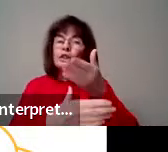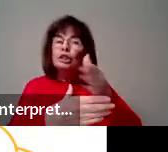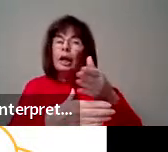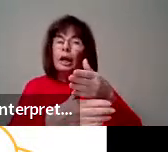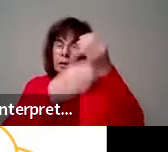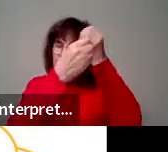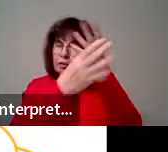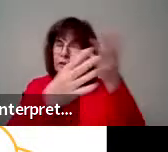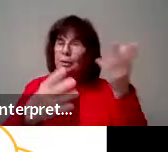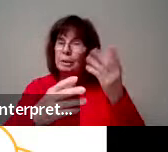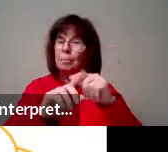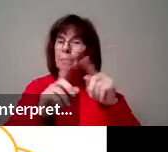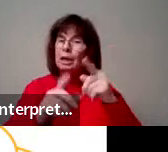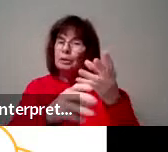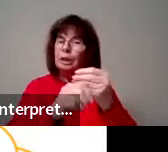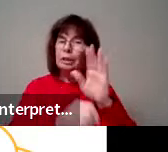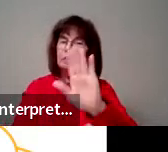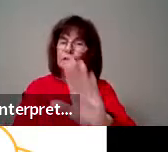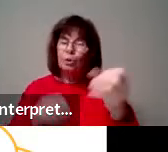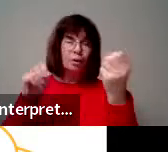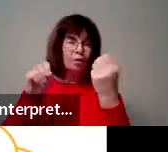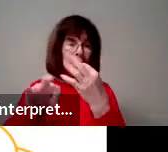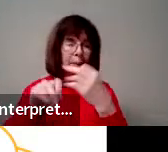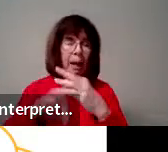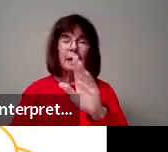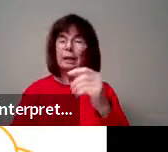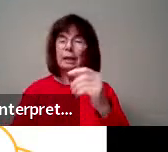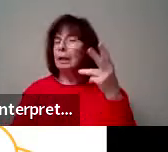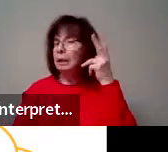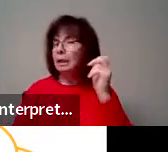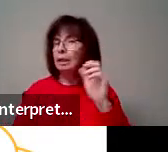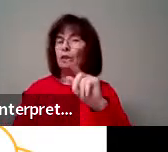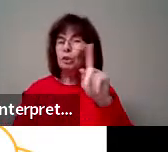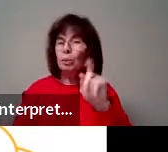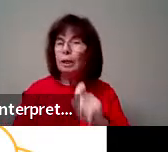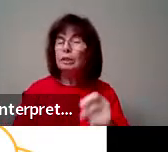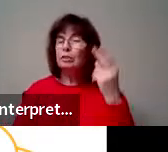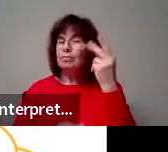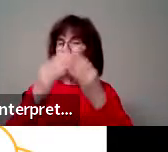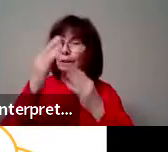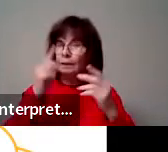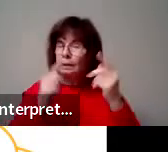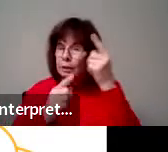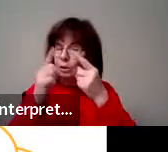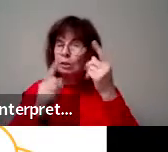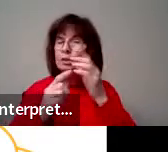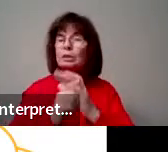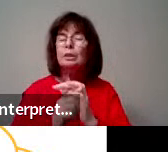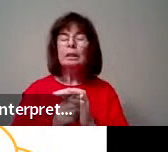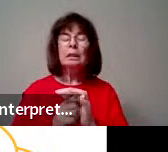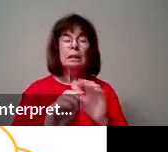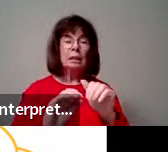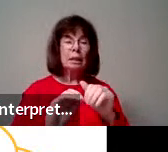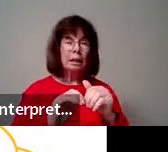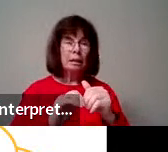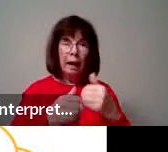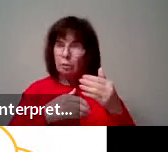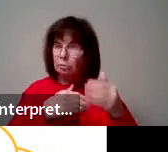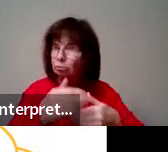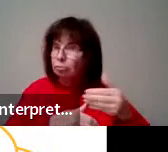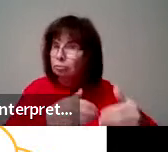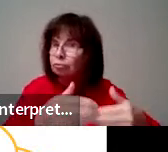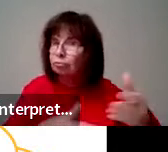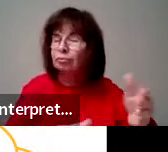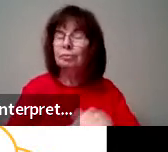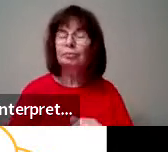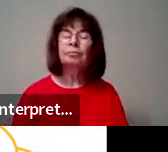your thoughts and your feedback and hear your questions and concerns about how things are going for